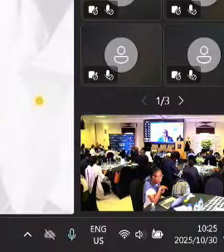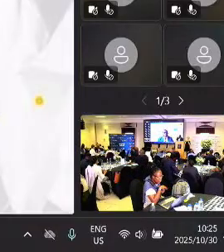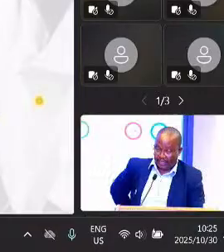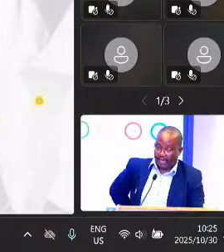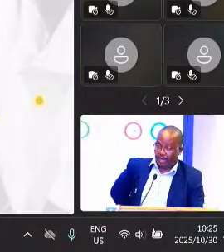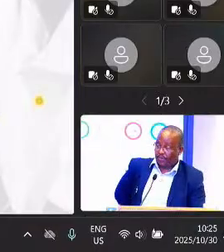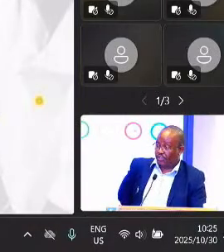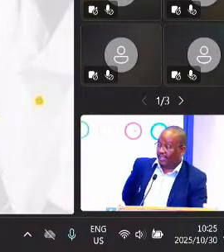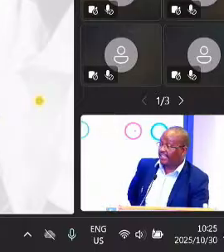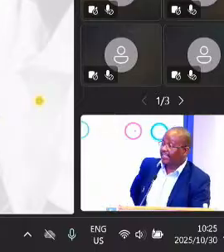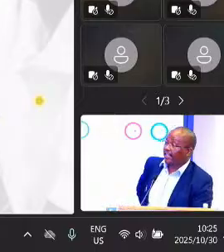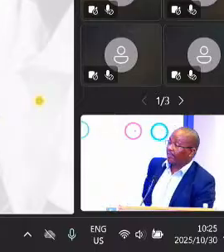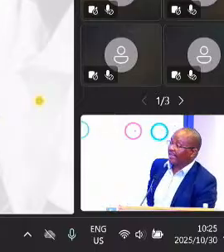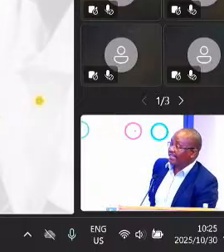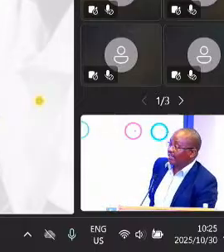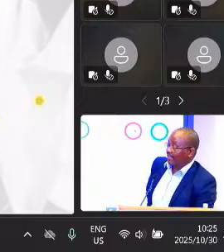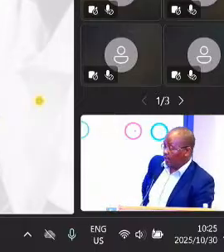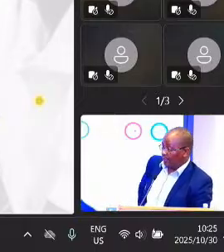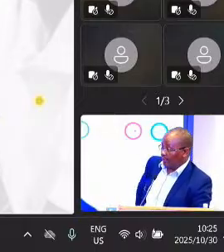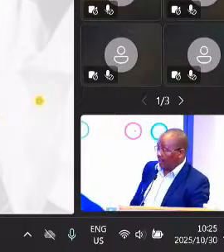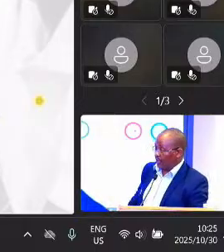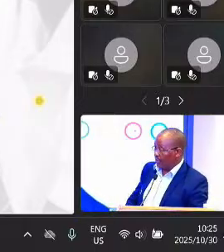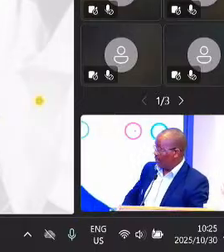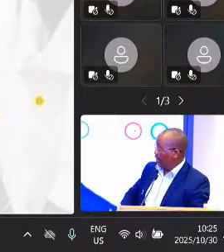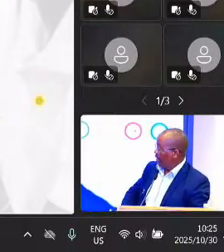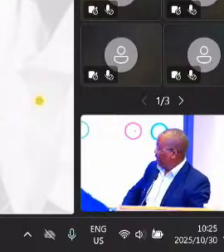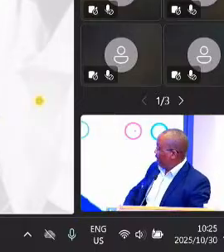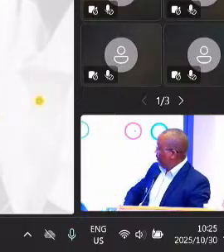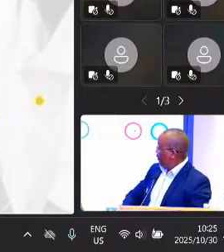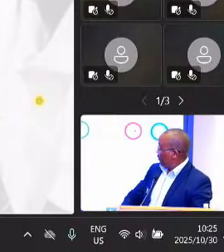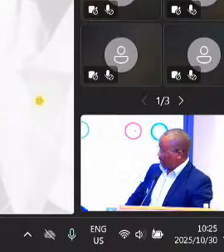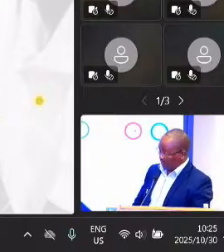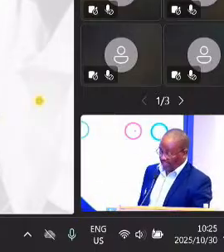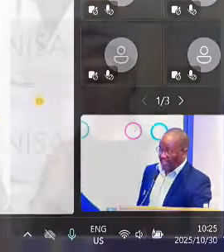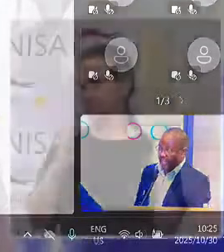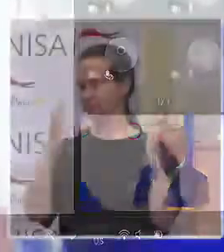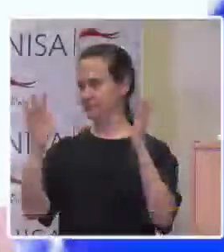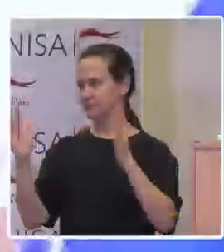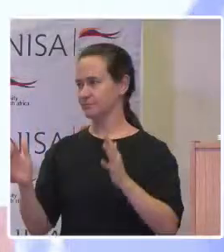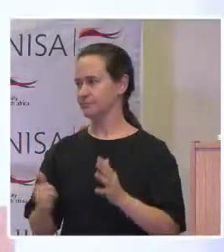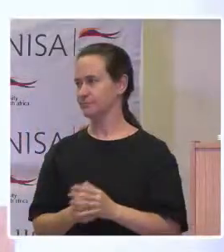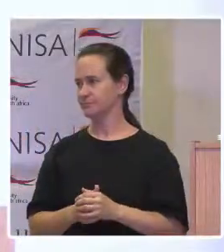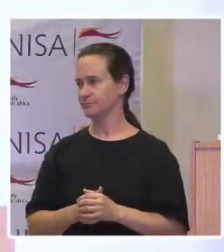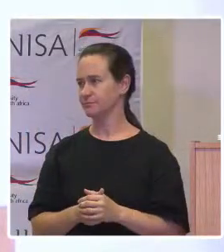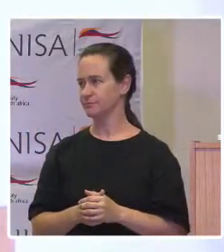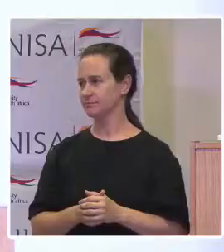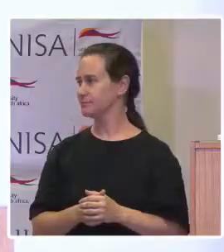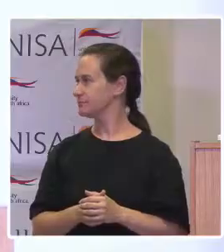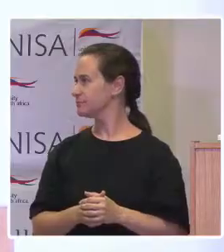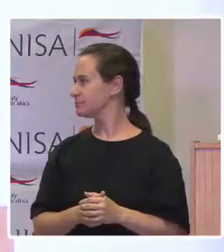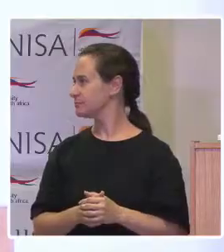Truly appreciate. Ladies and gentlemen, let's give a round of applause for Dr. Kiama.